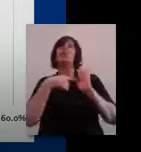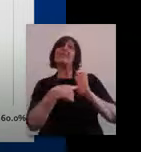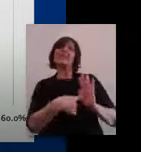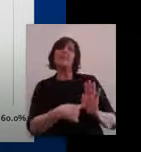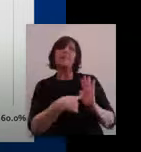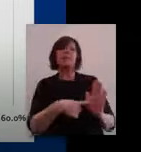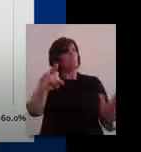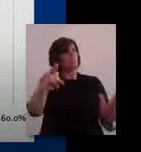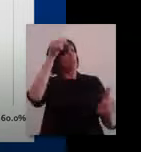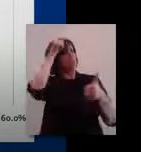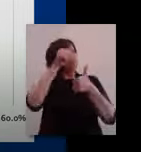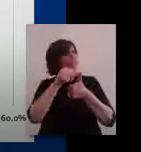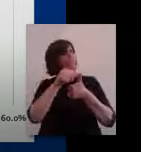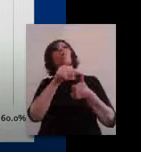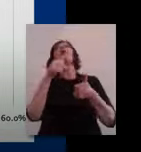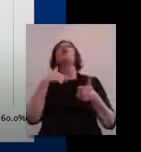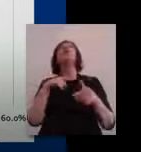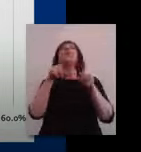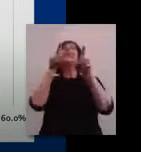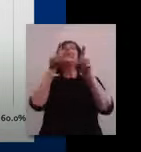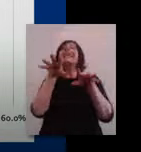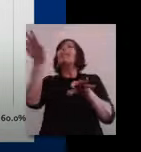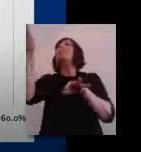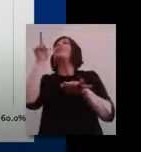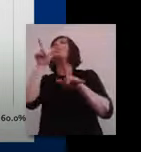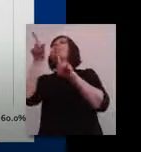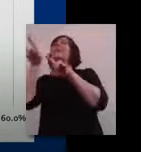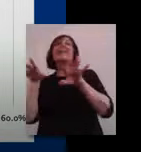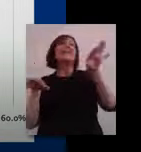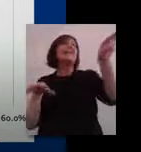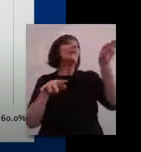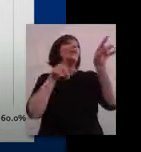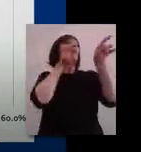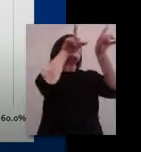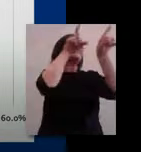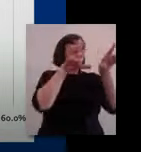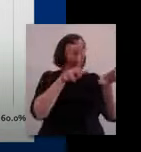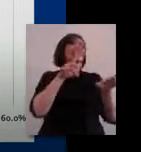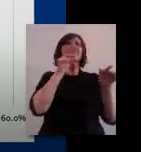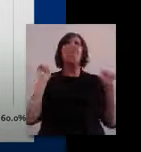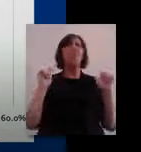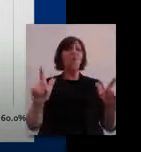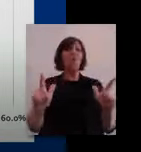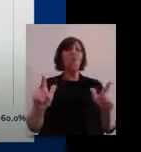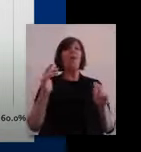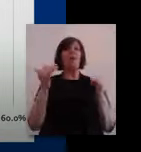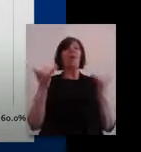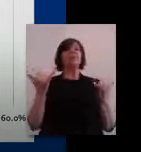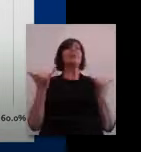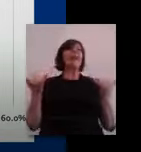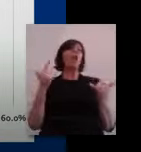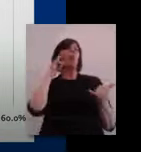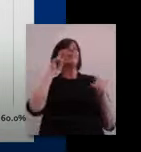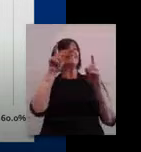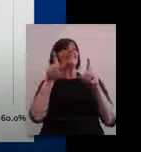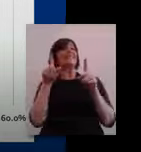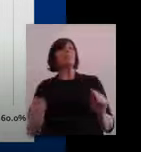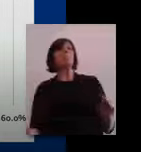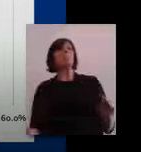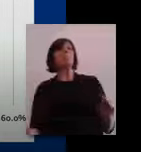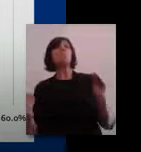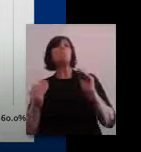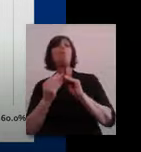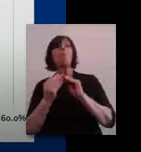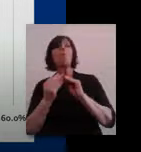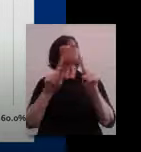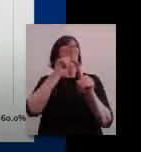testing a very select portion of the population, and that's going to expand today and beyond. But however, it's not everybody in the community,